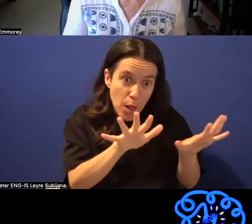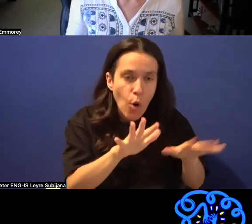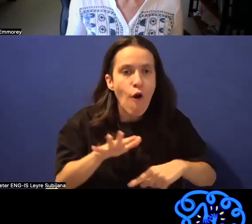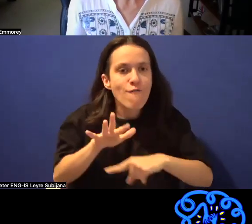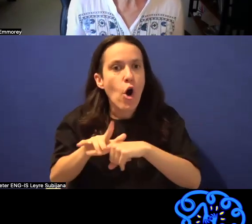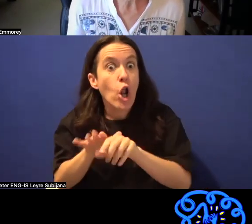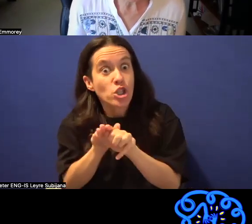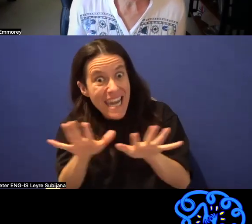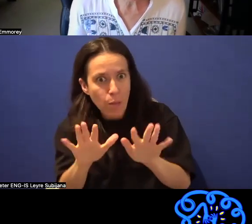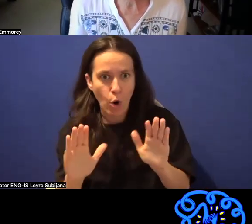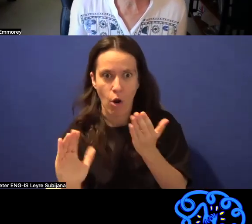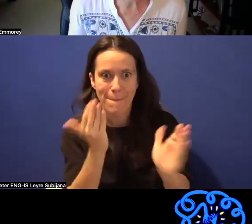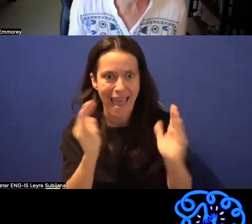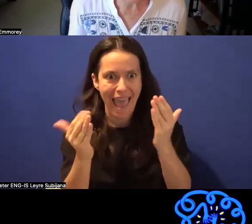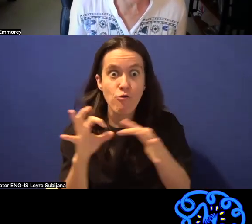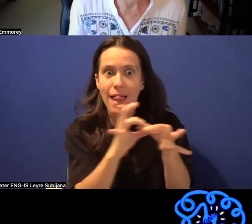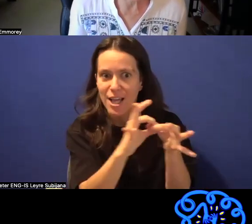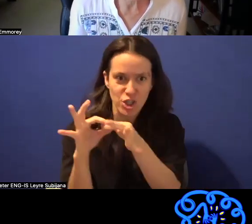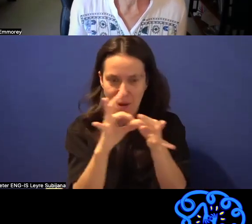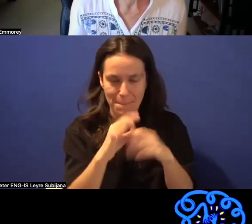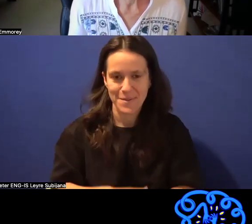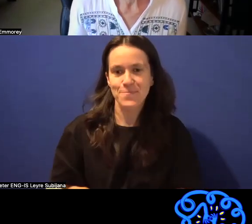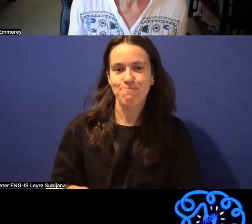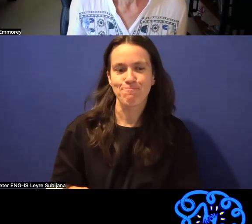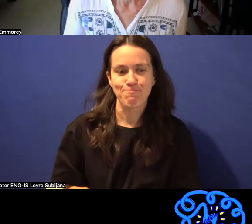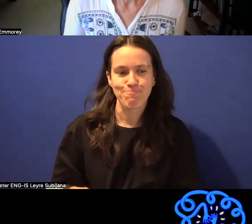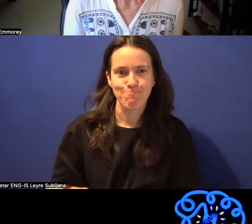phonology. So in this first study,